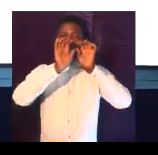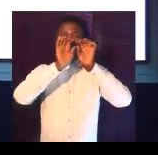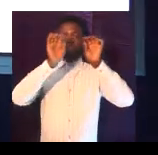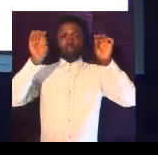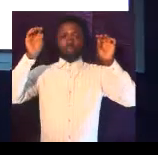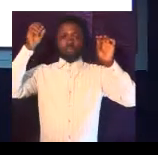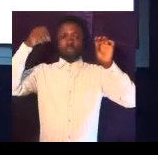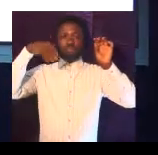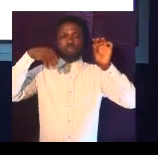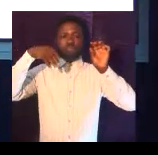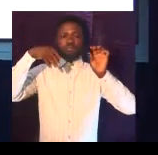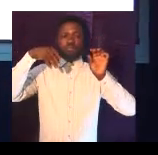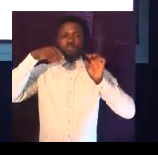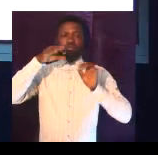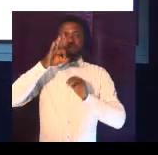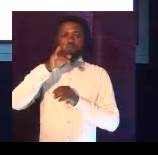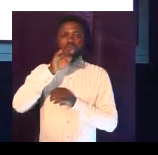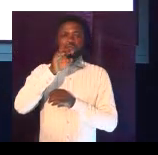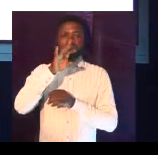Fluorescent.